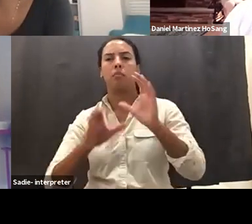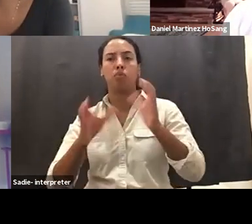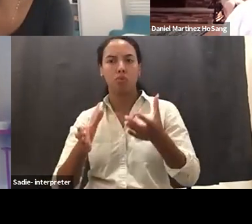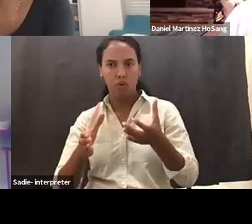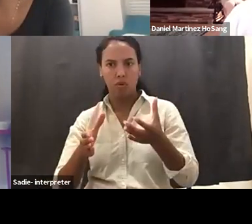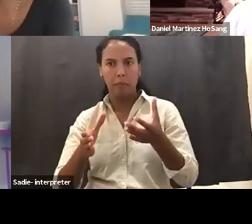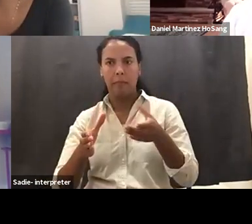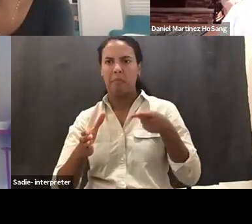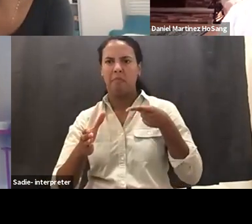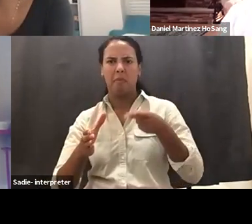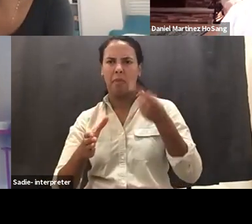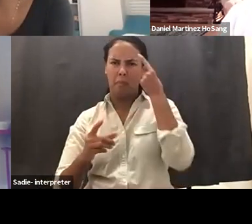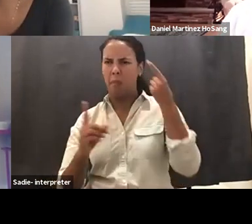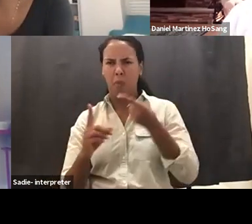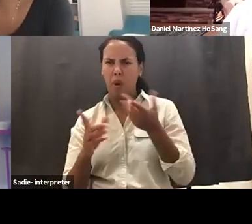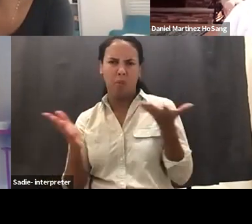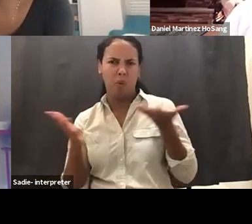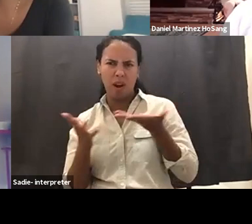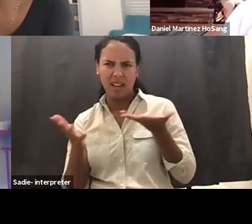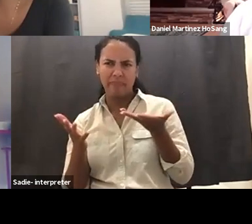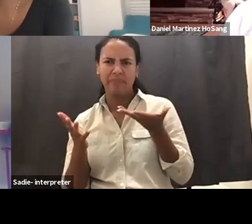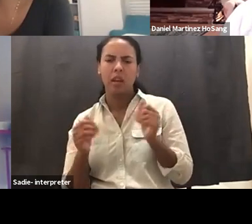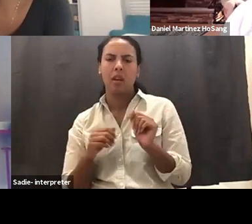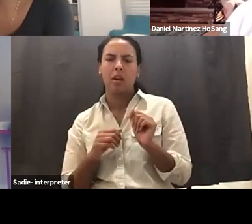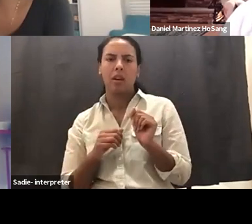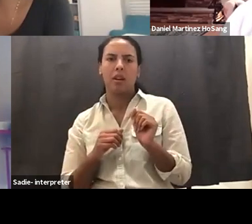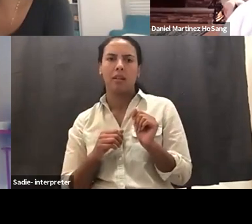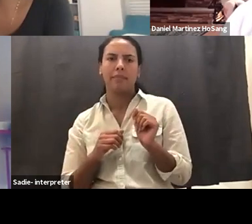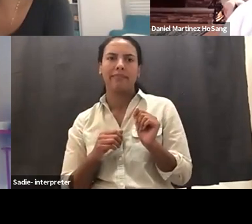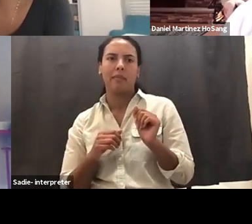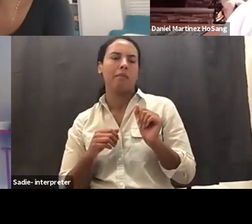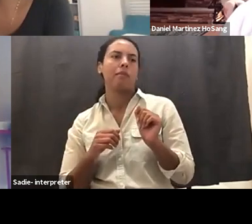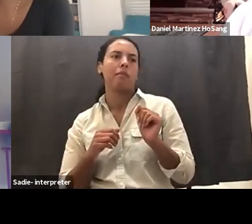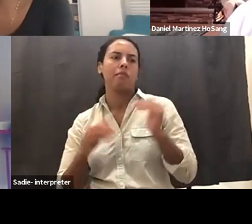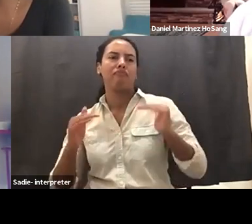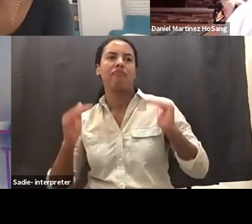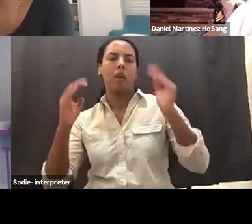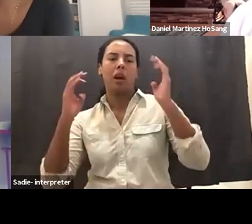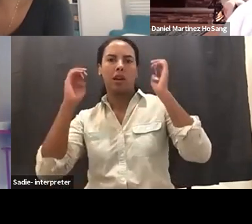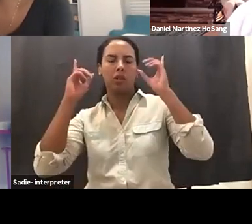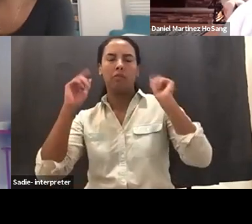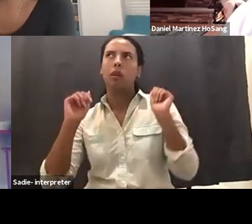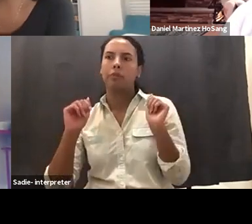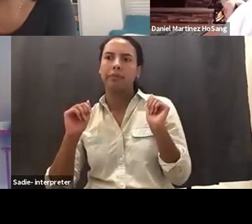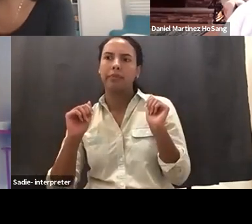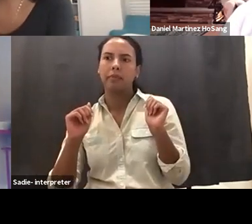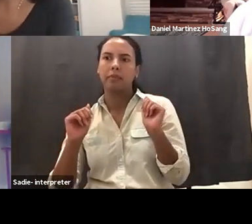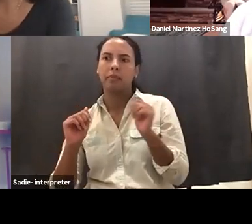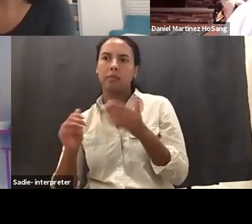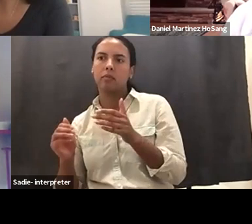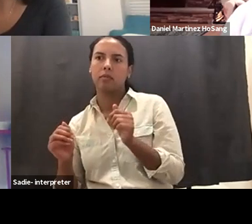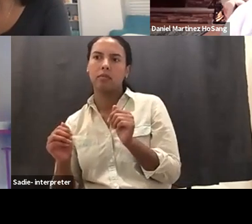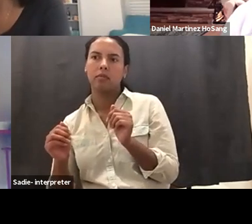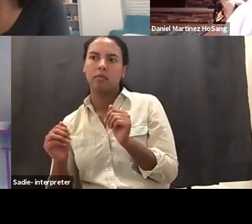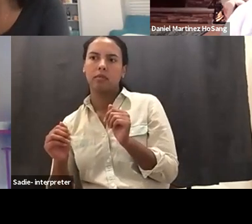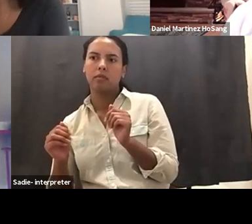as those have been criticized for perpetuating segregation in schools as well. So even though the specialized high